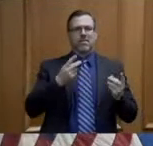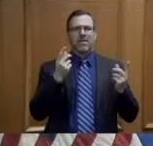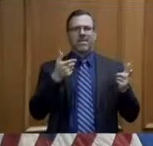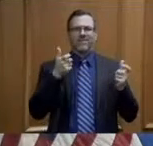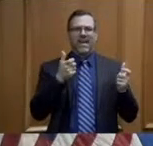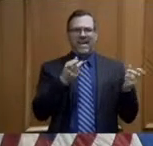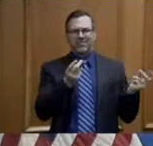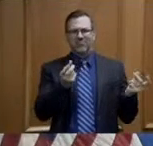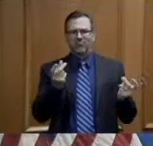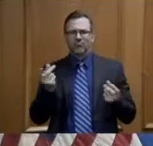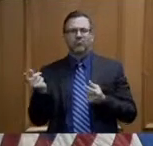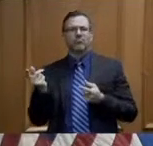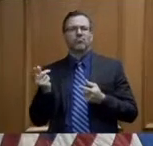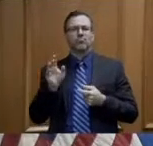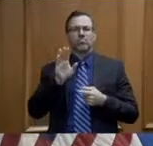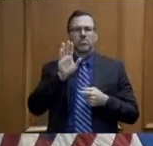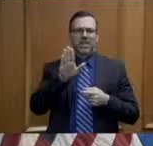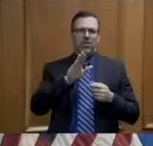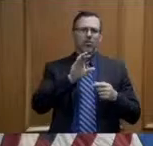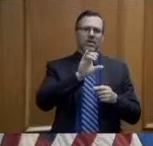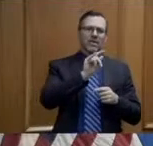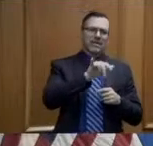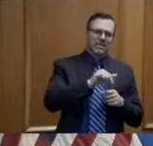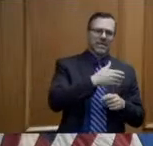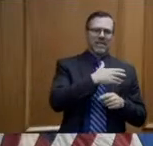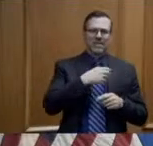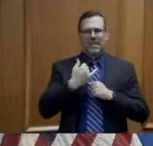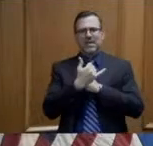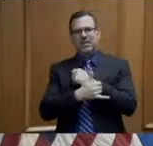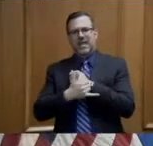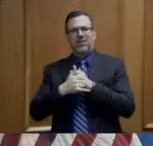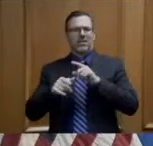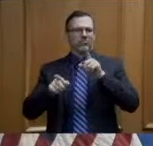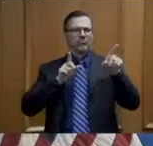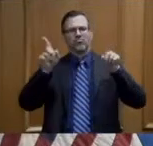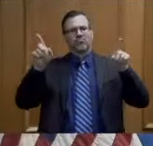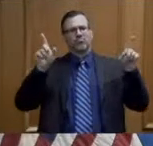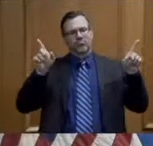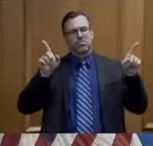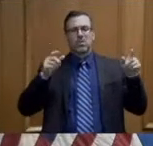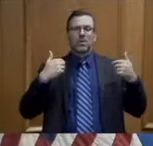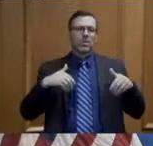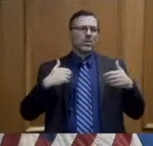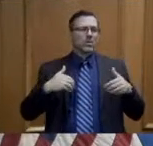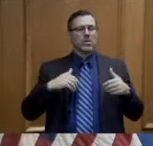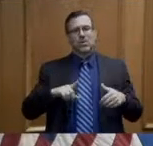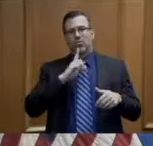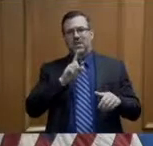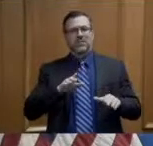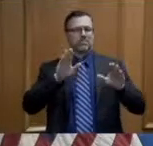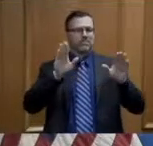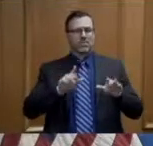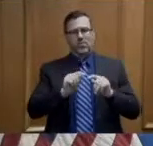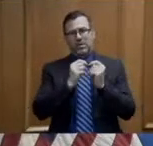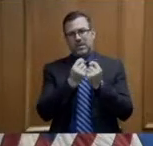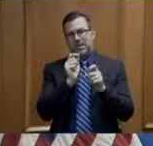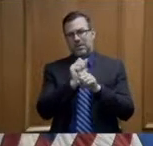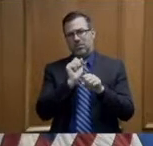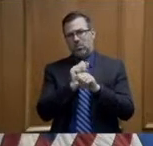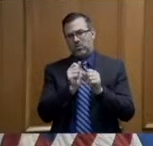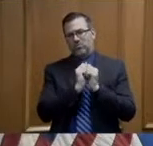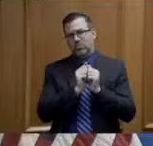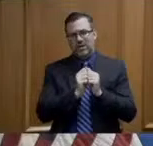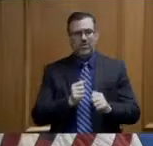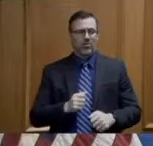emergency operations centers and out in the field supporting those who suffered terrible devastation to their